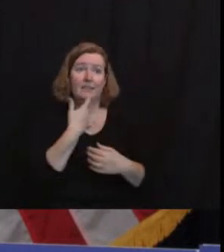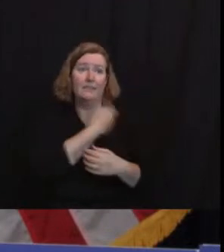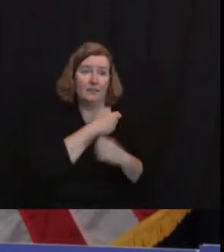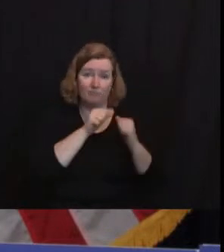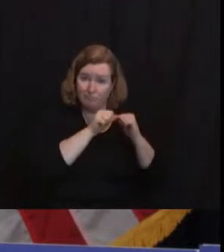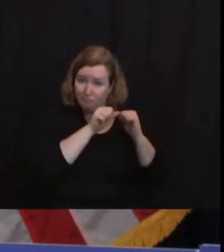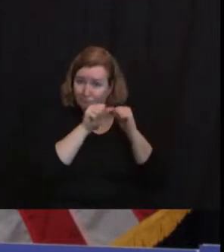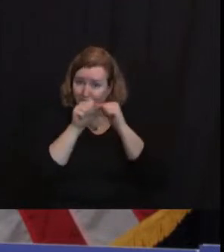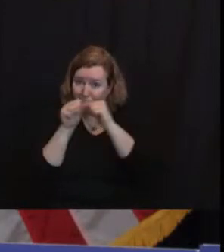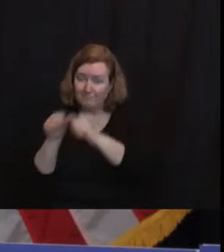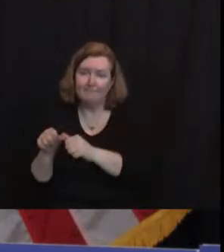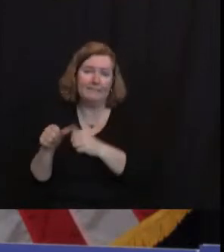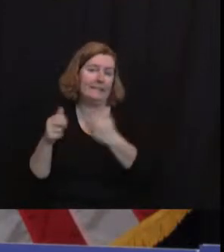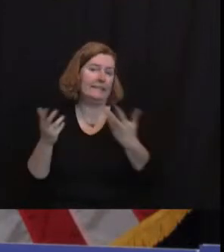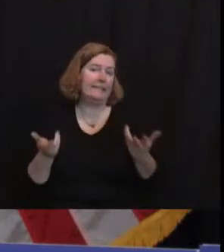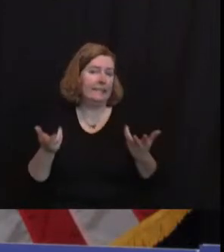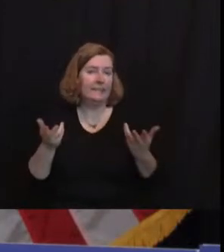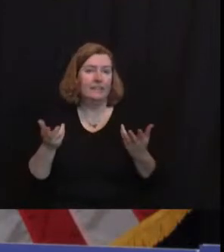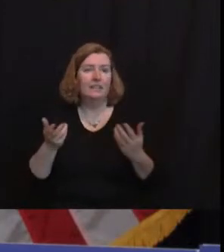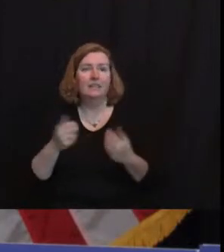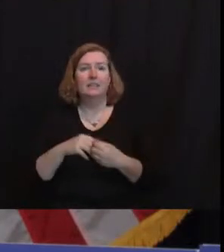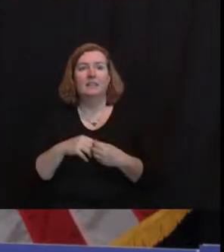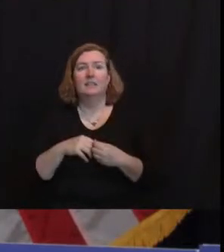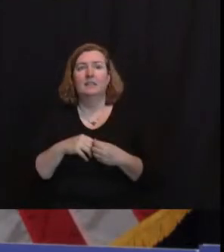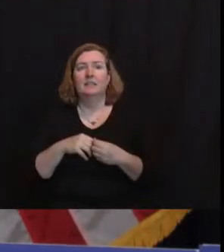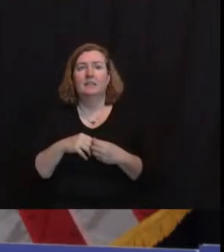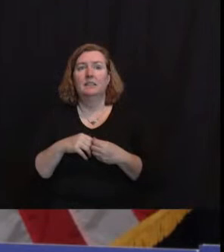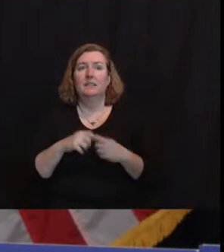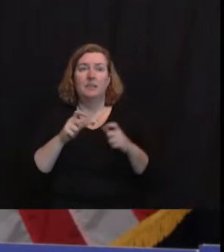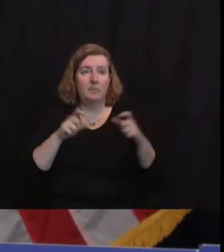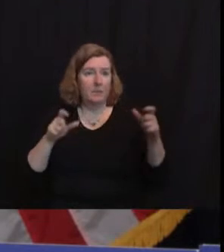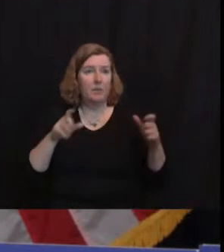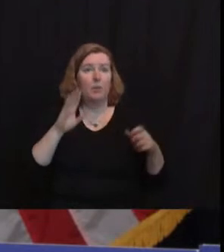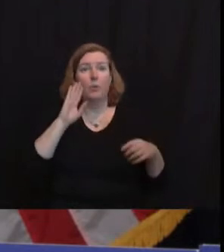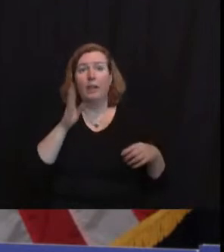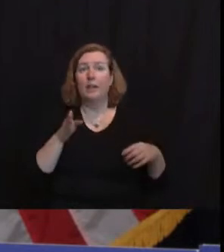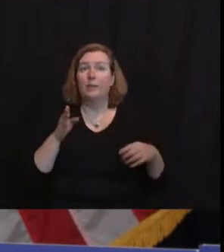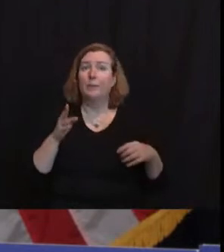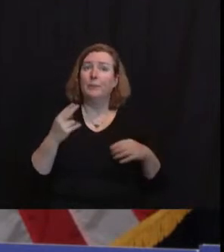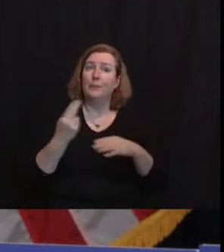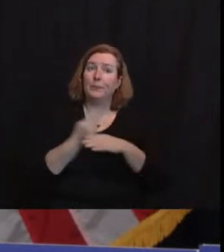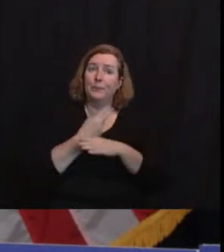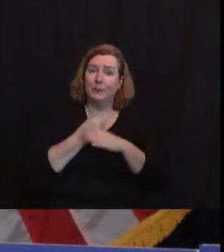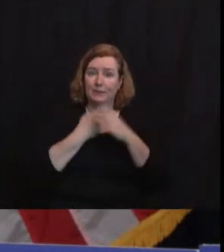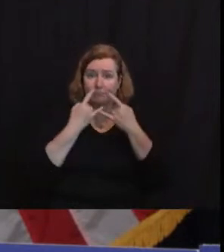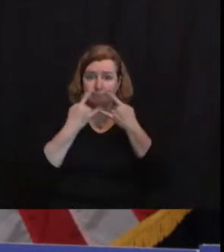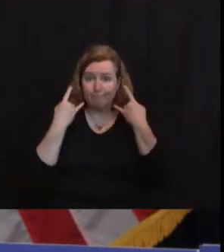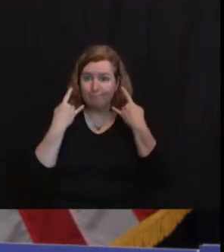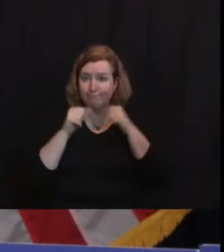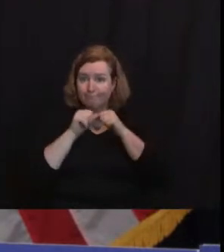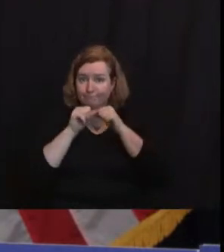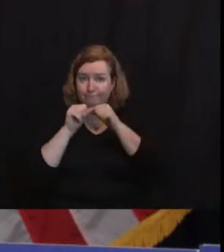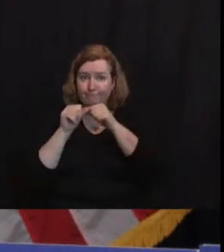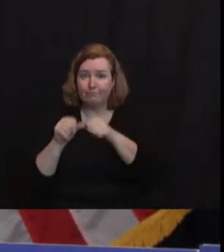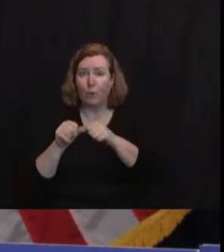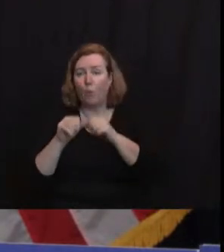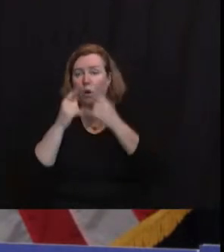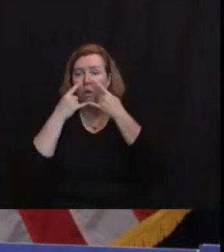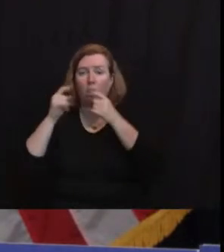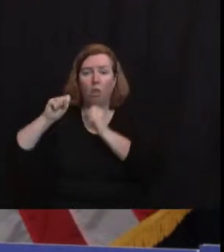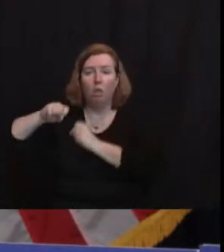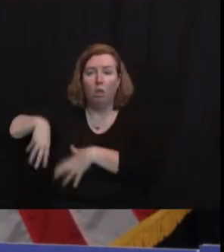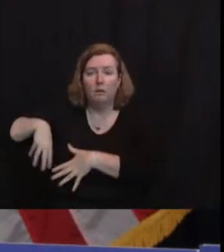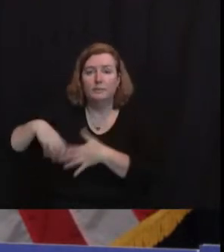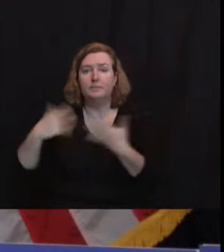ago, whether people are going to continue the mitigation strategies of masking and social distancing, even